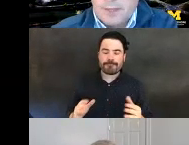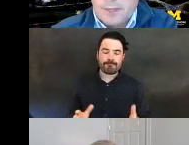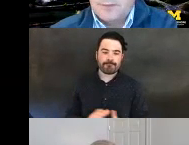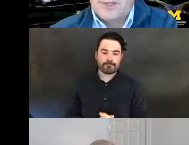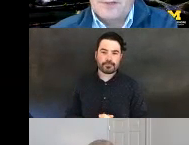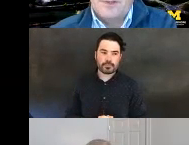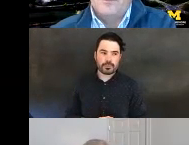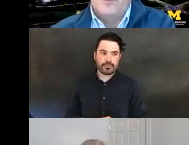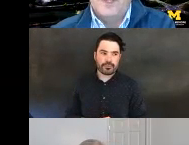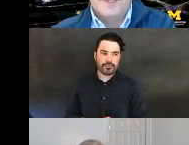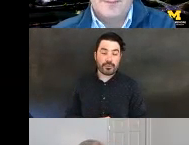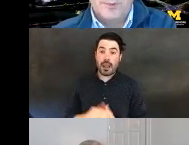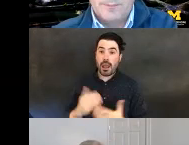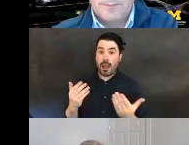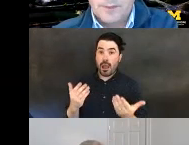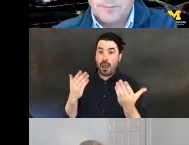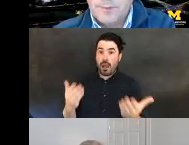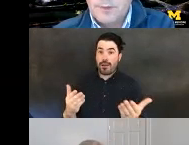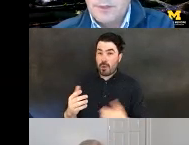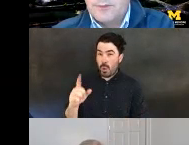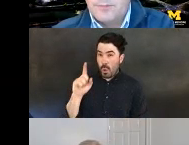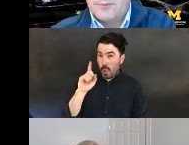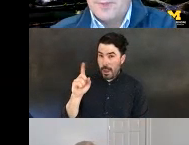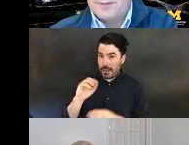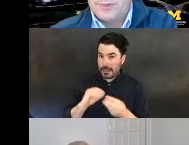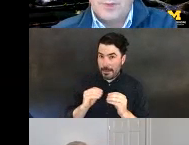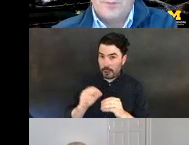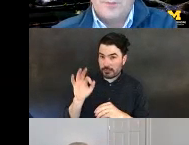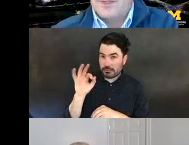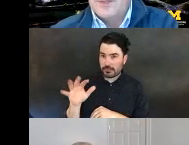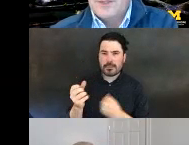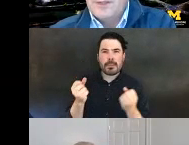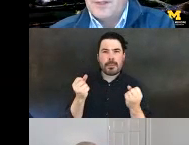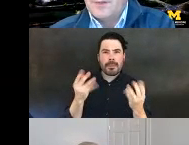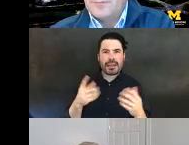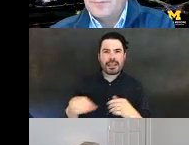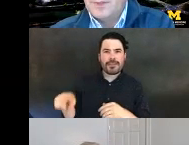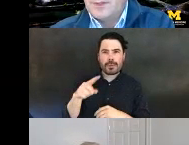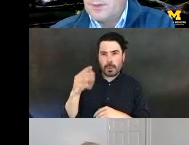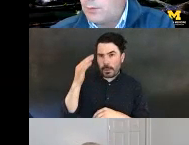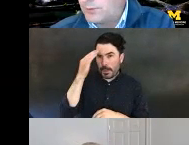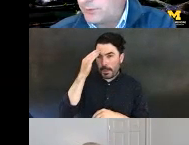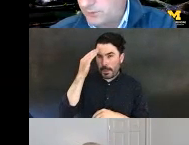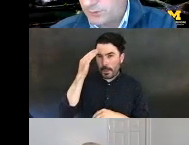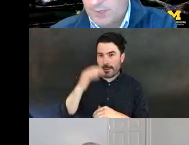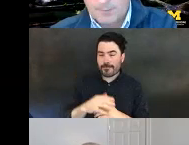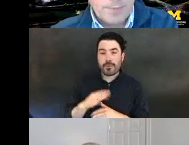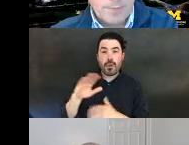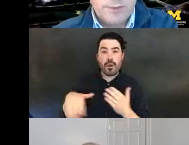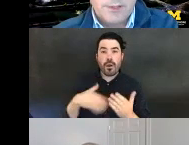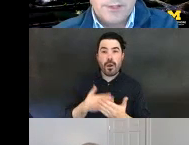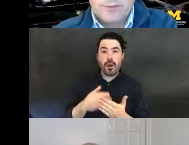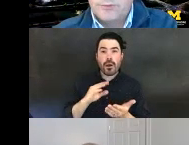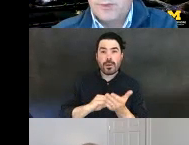And I'll just offer up one data point. As many of you are aware, all the students who are coming